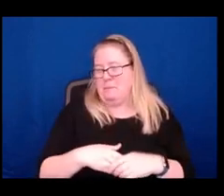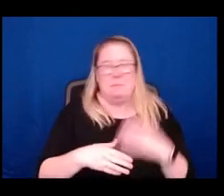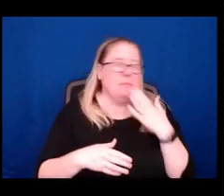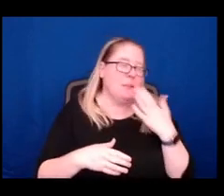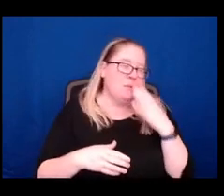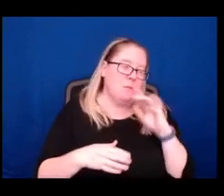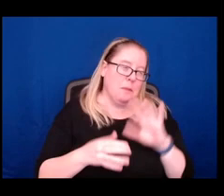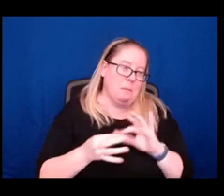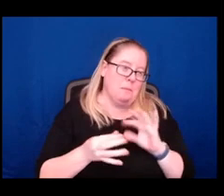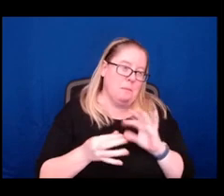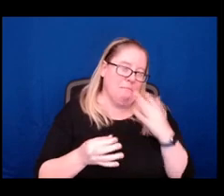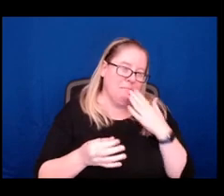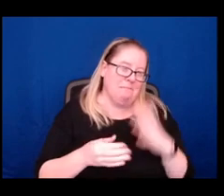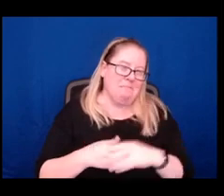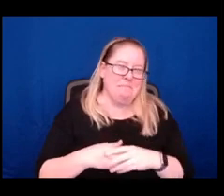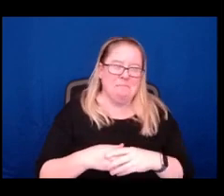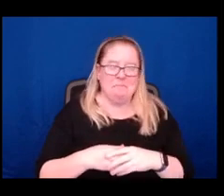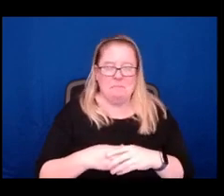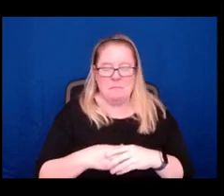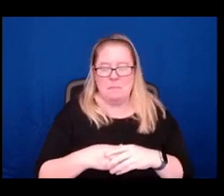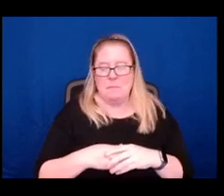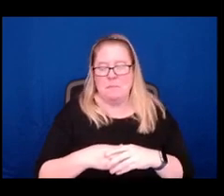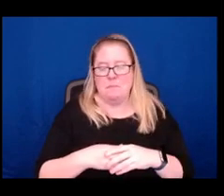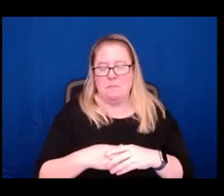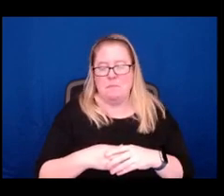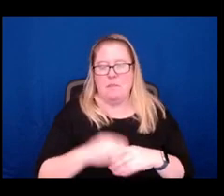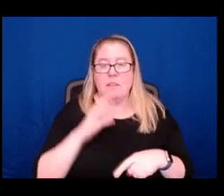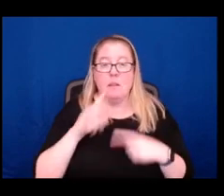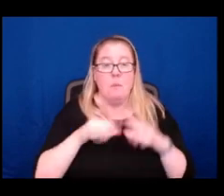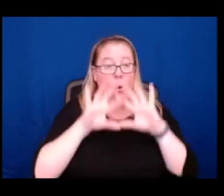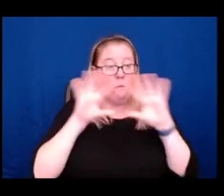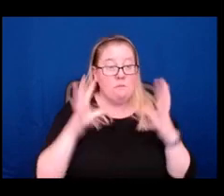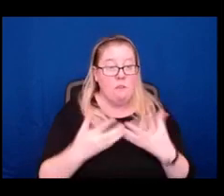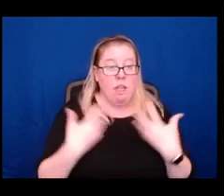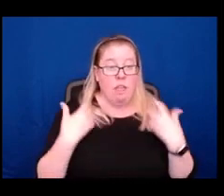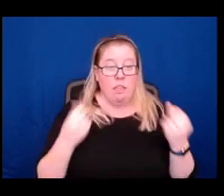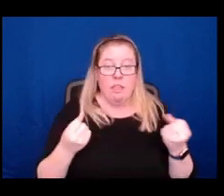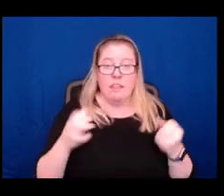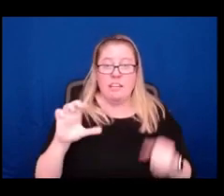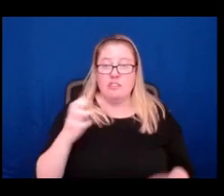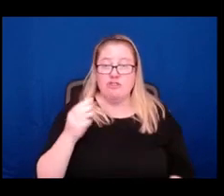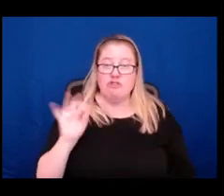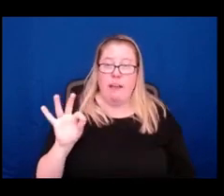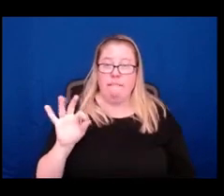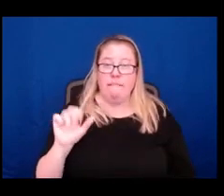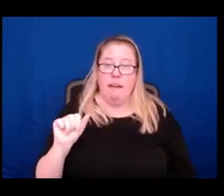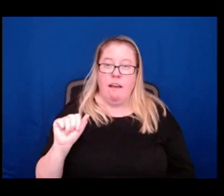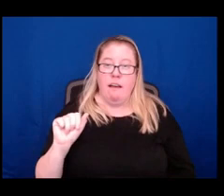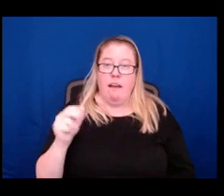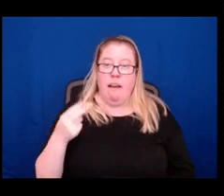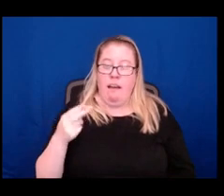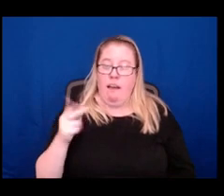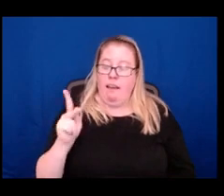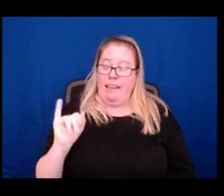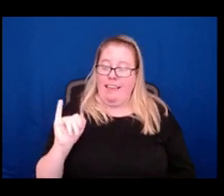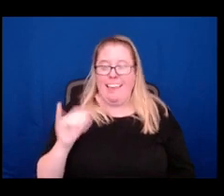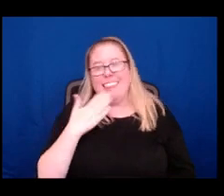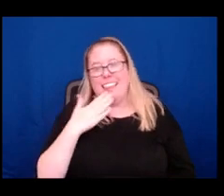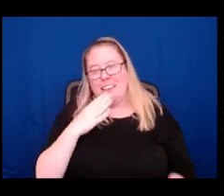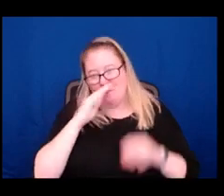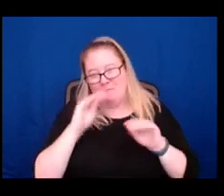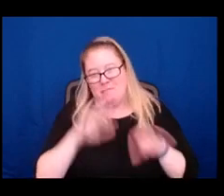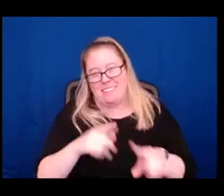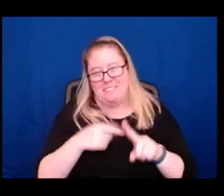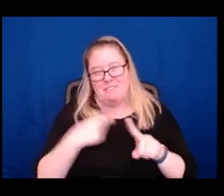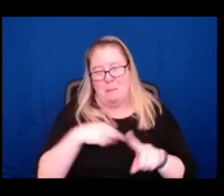that. Yeah. And speaking of the overall health, Chef Aki, thank you so much for blessing us all the way from Belize